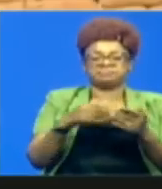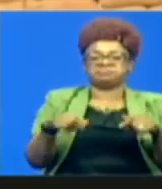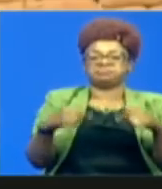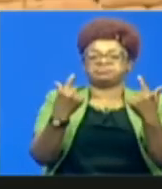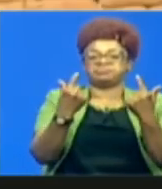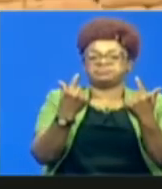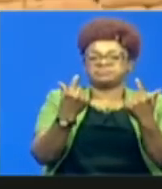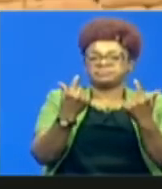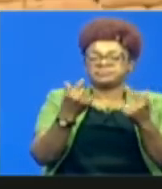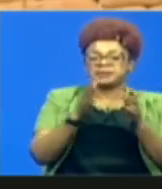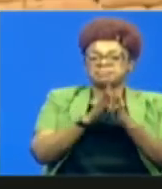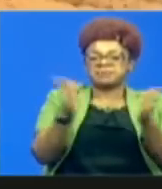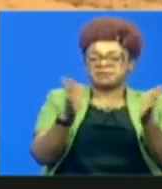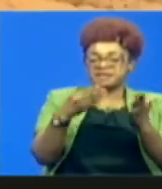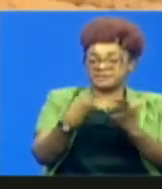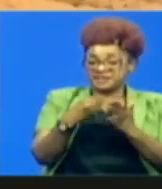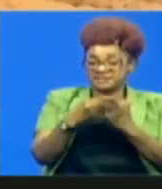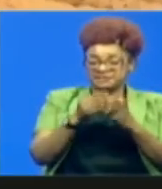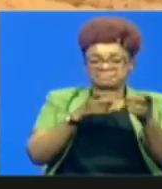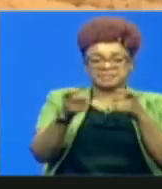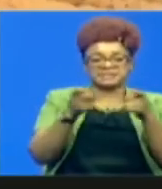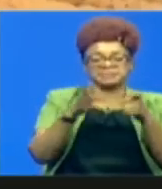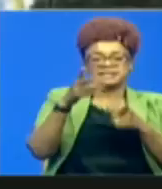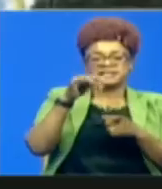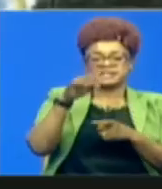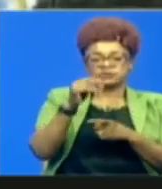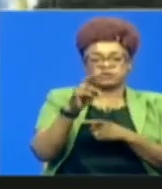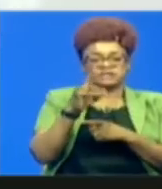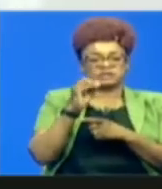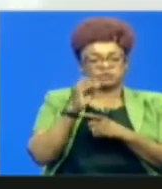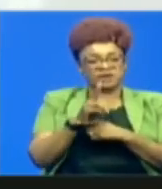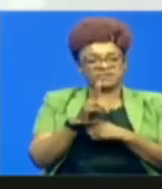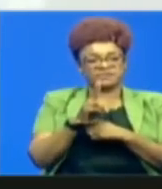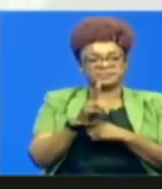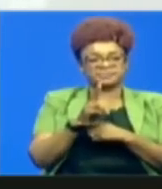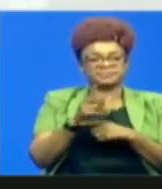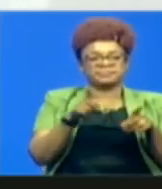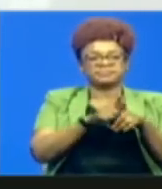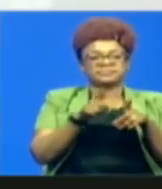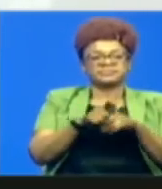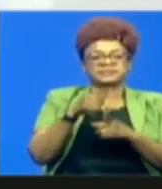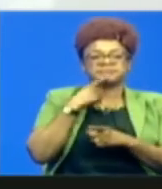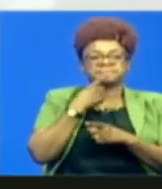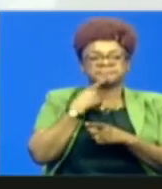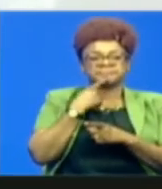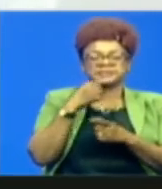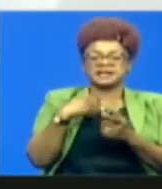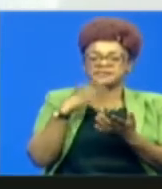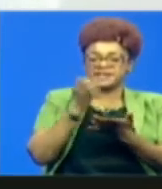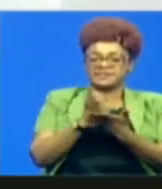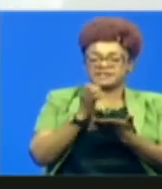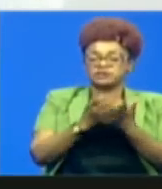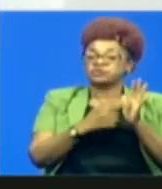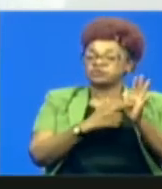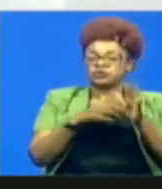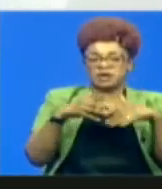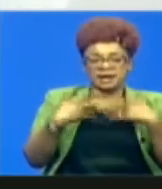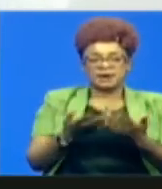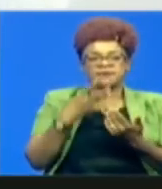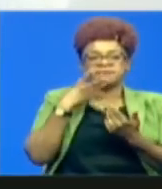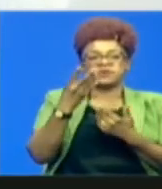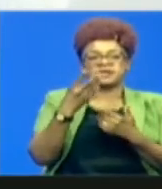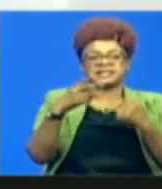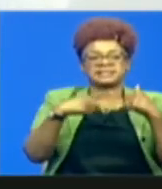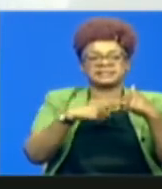of Public Funds Management Act of 2012. The prosecution further said it has evidence showing how 468